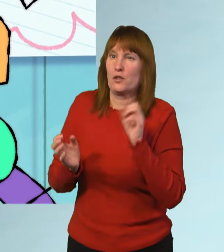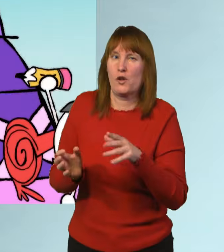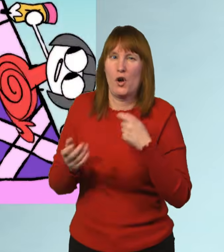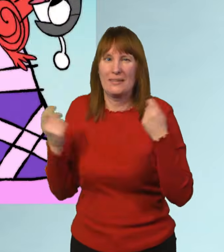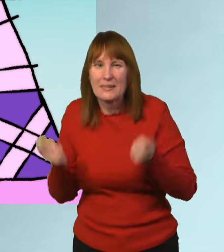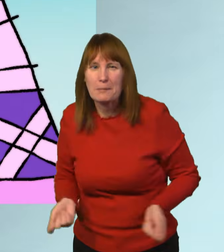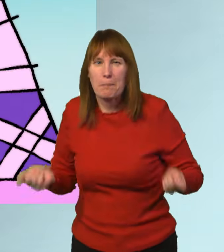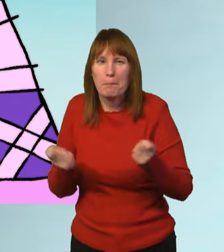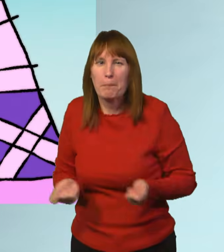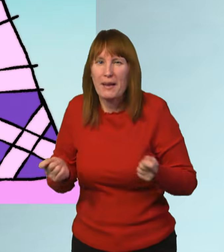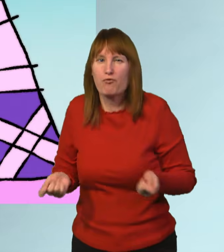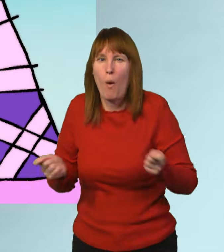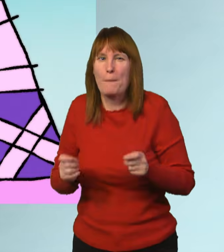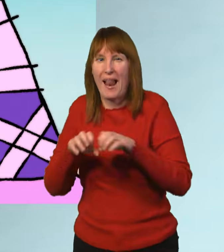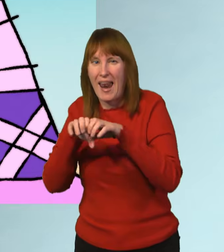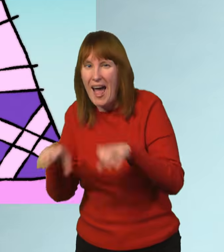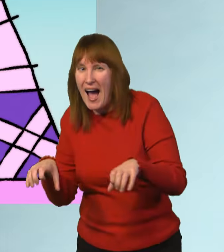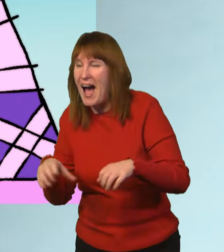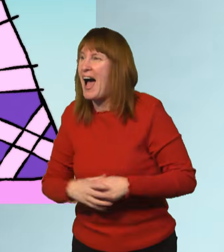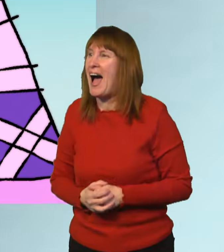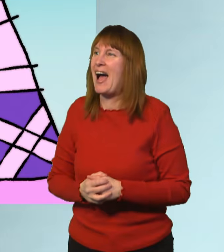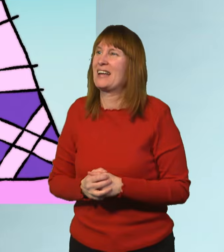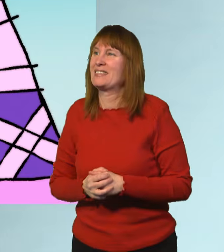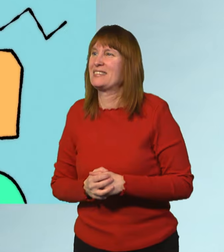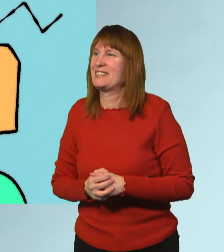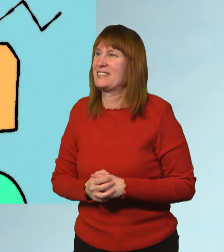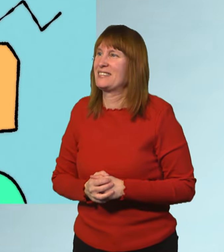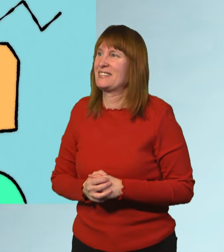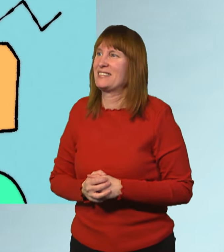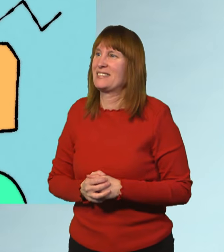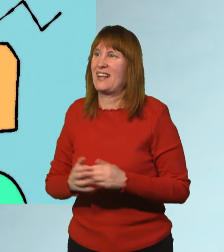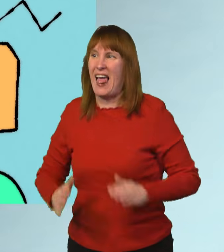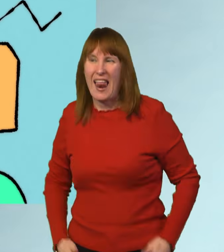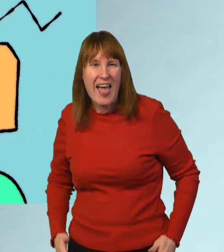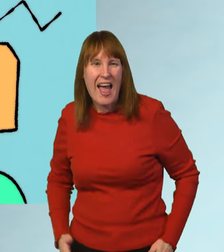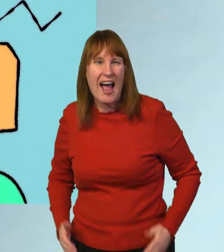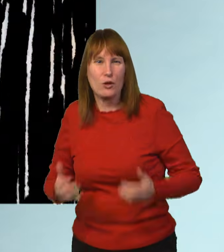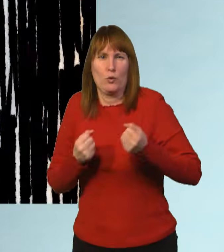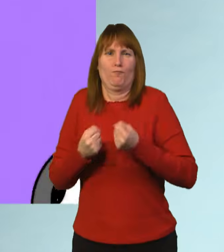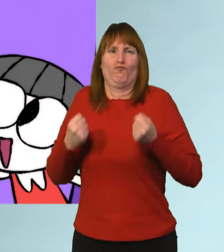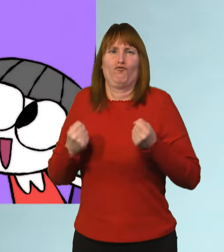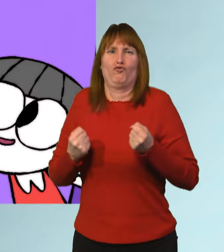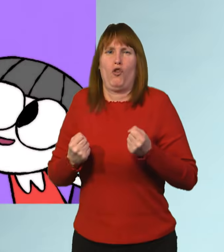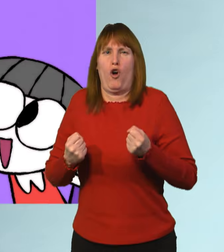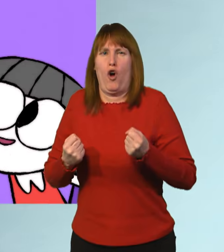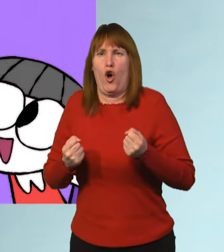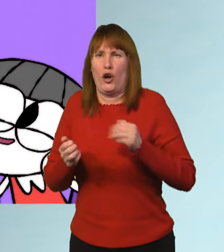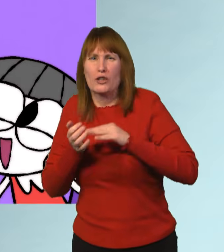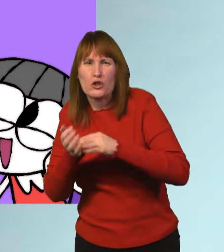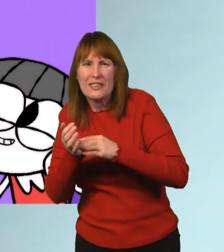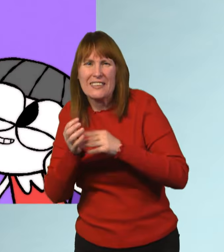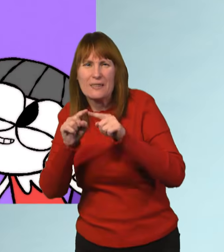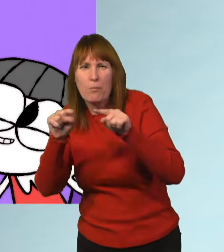that. Legs with booster rockets. I have my cheese board club in the evenings. A little fridge